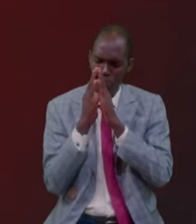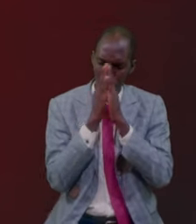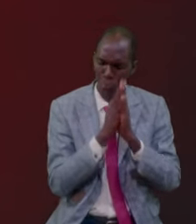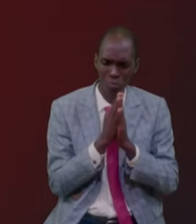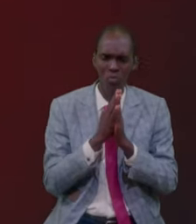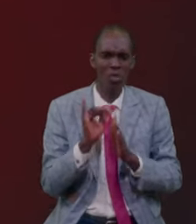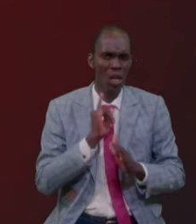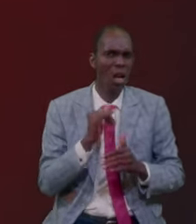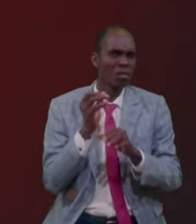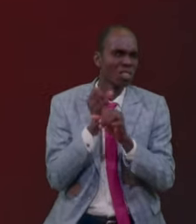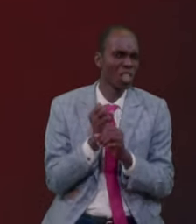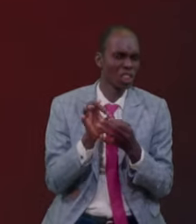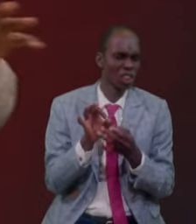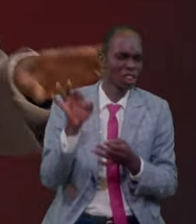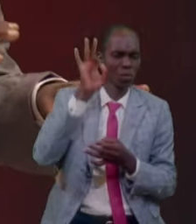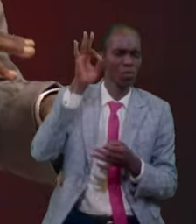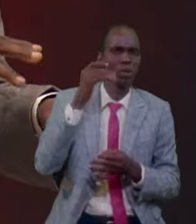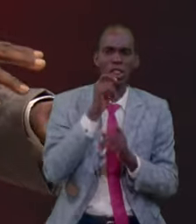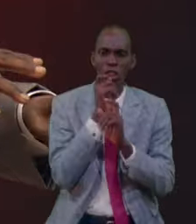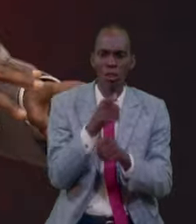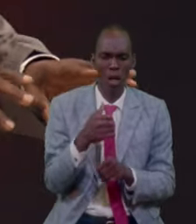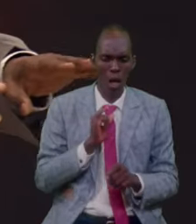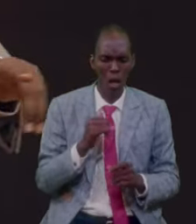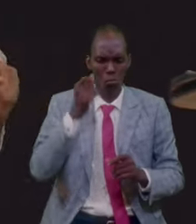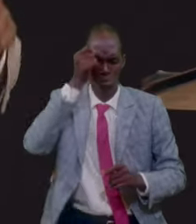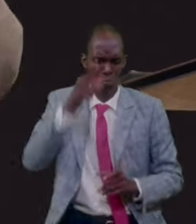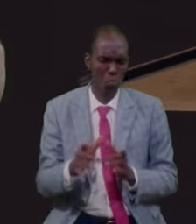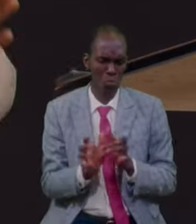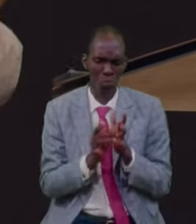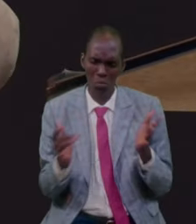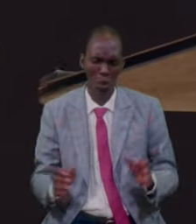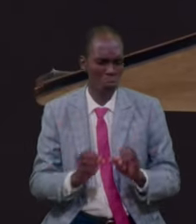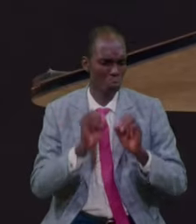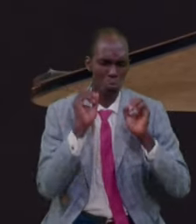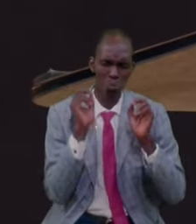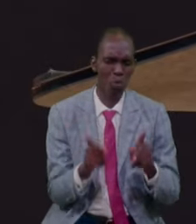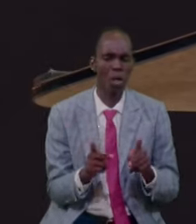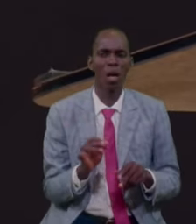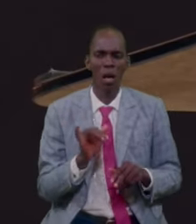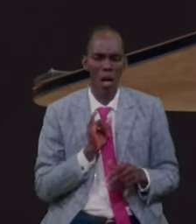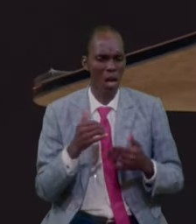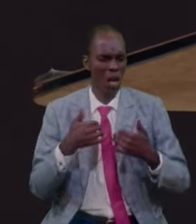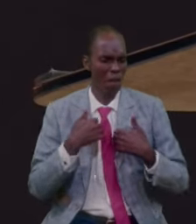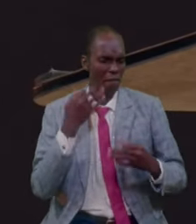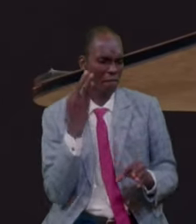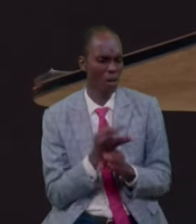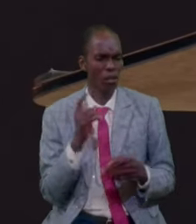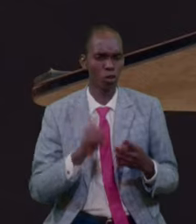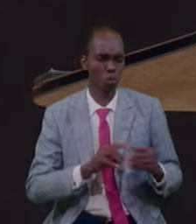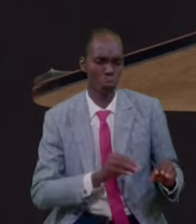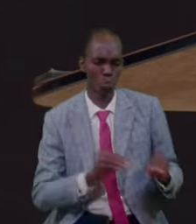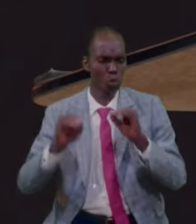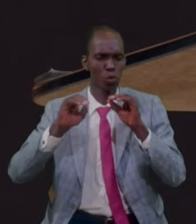the Spirit, I have the word of knowledge, I have the word of wisdom, and I have faith to move mountains,